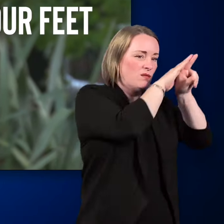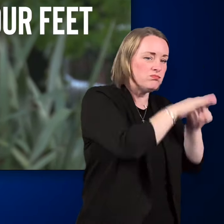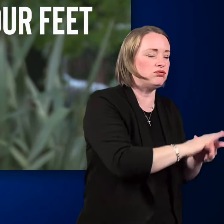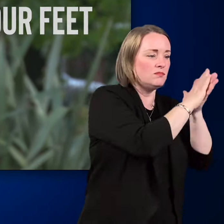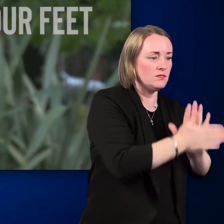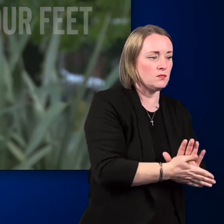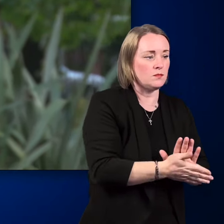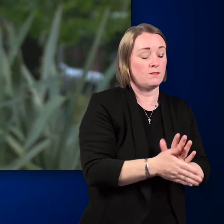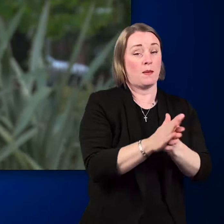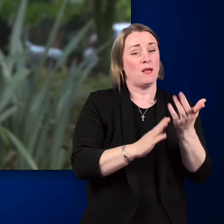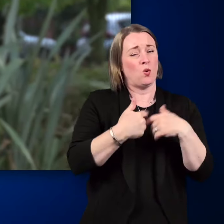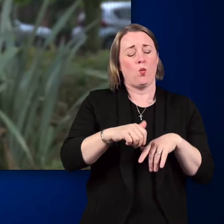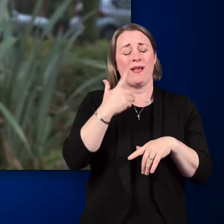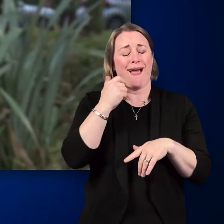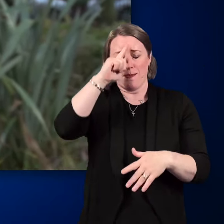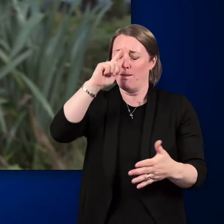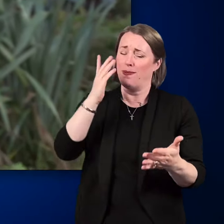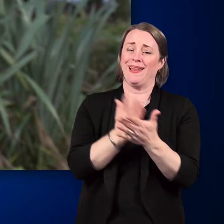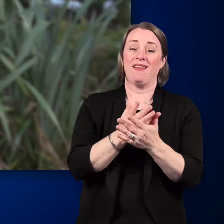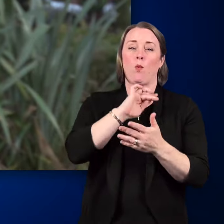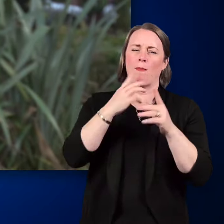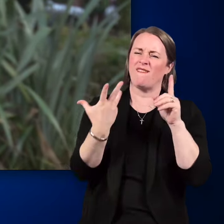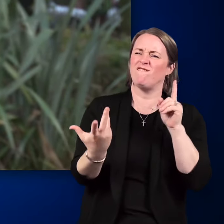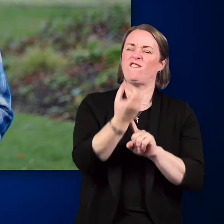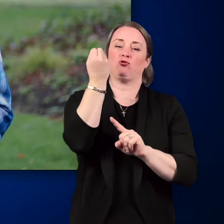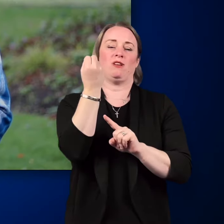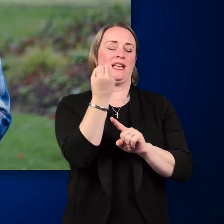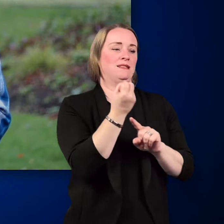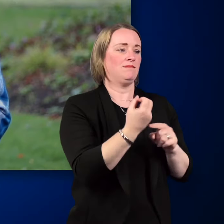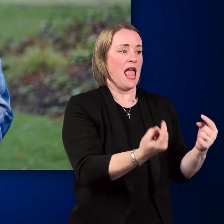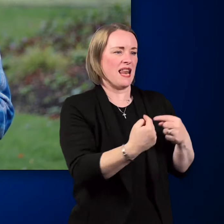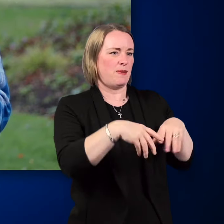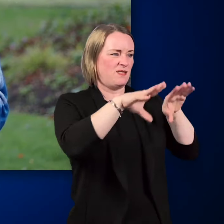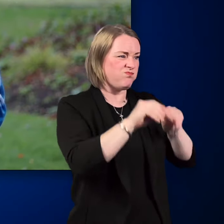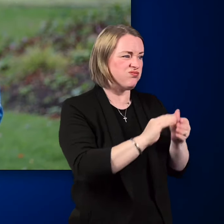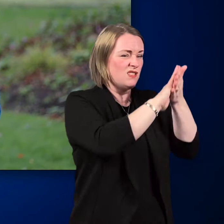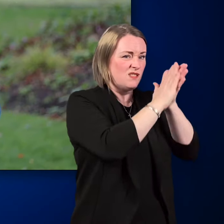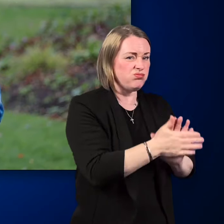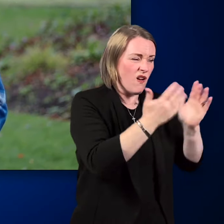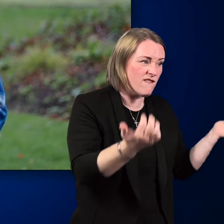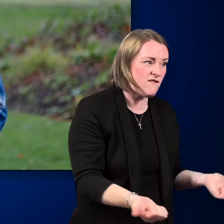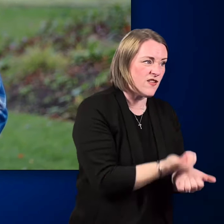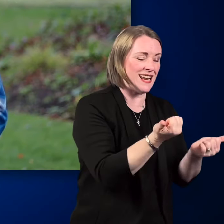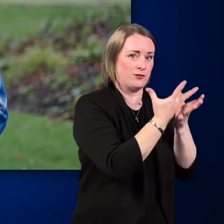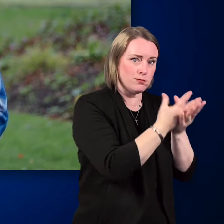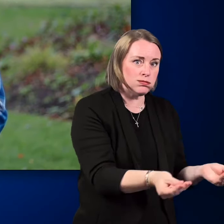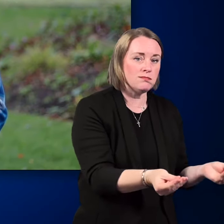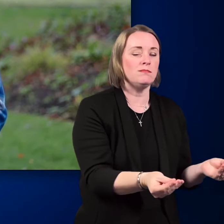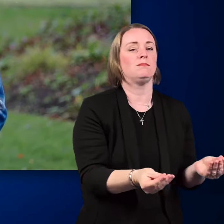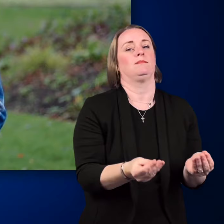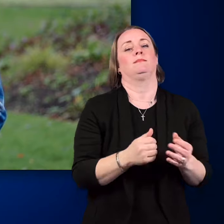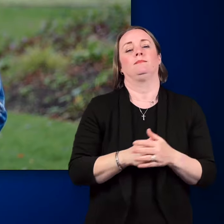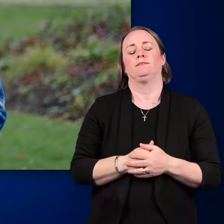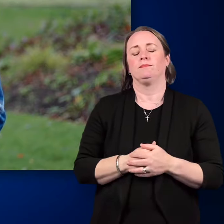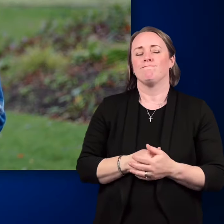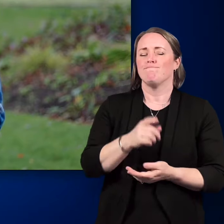victory and vanquishing in our lives. So why is it then that sometimes it